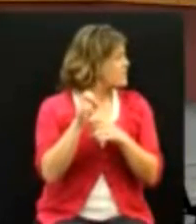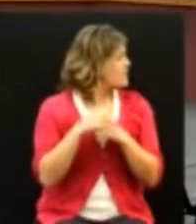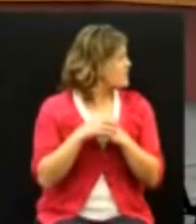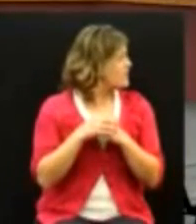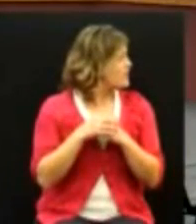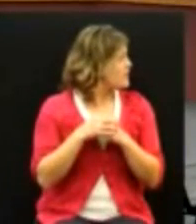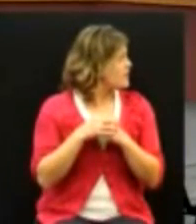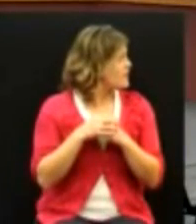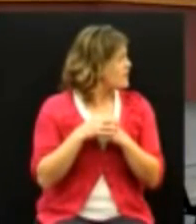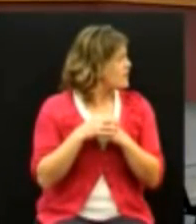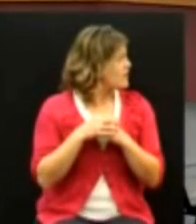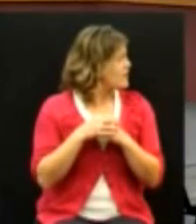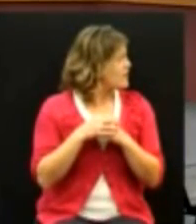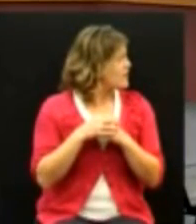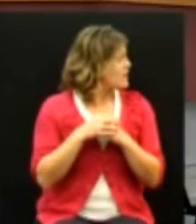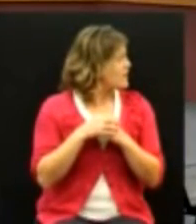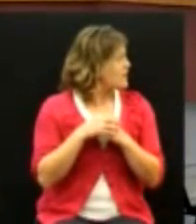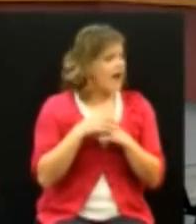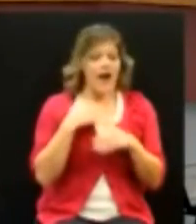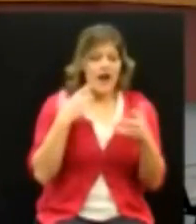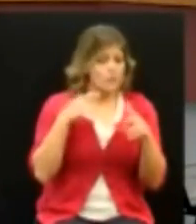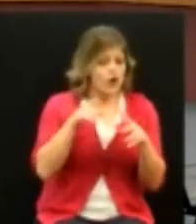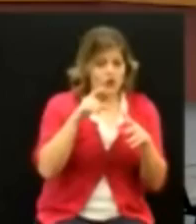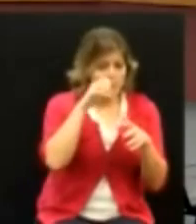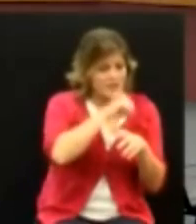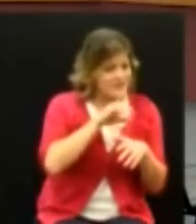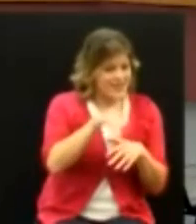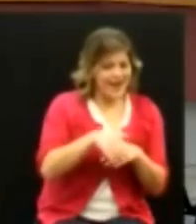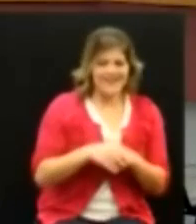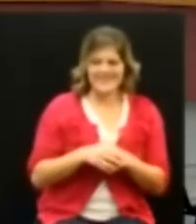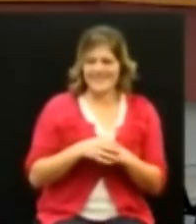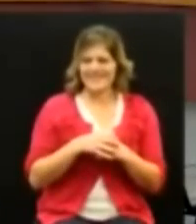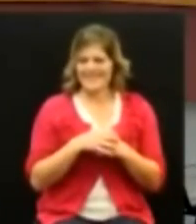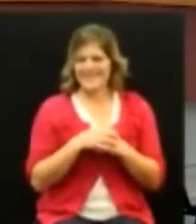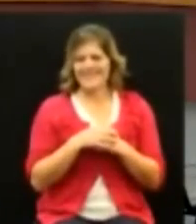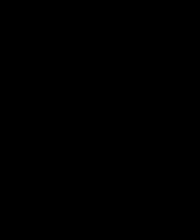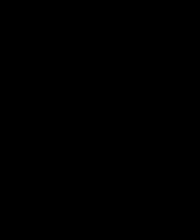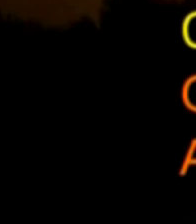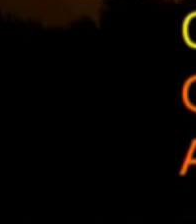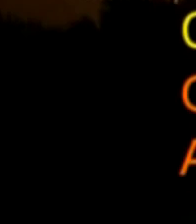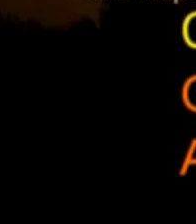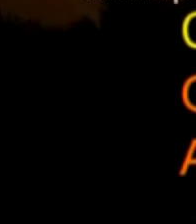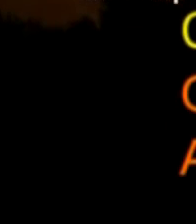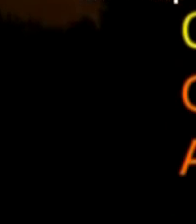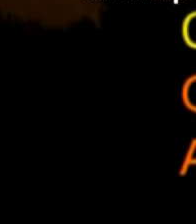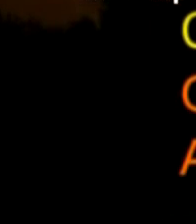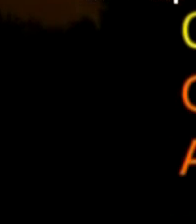didn't want you to miss that. Okay. Thank you very much. You're welcome.